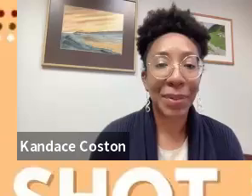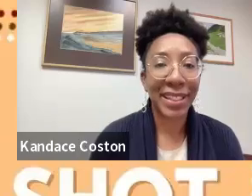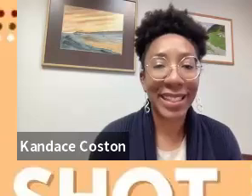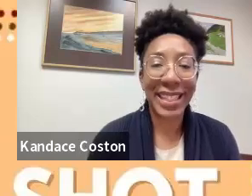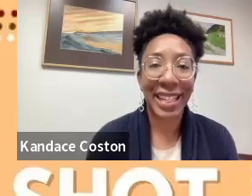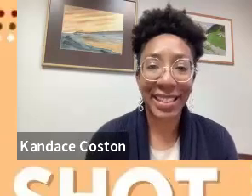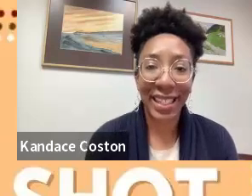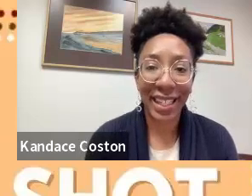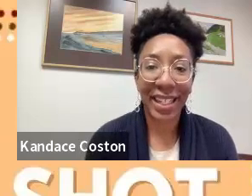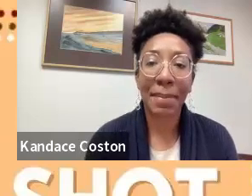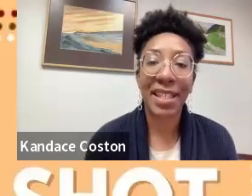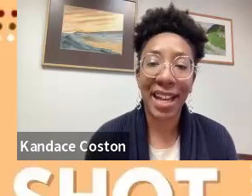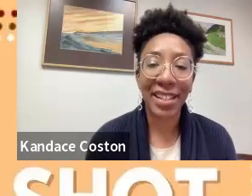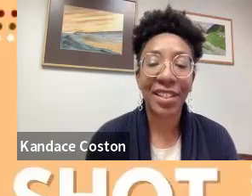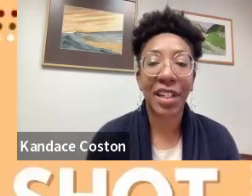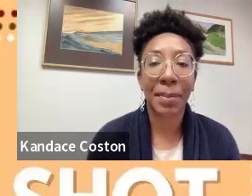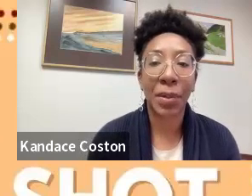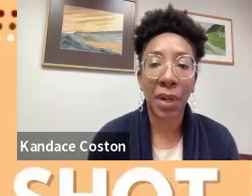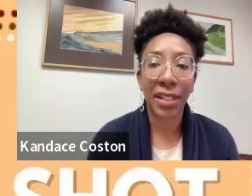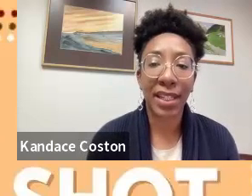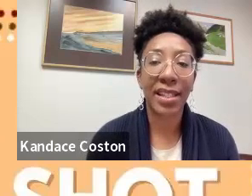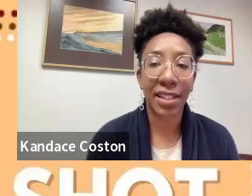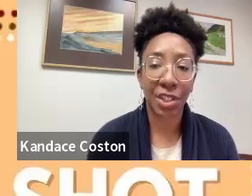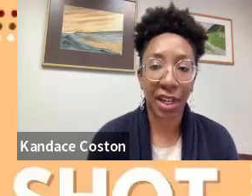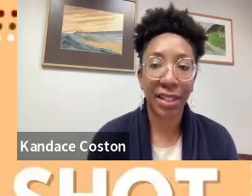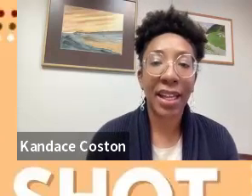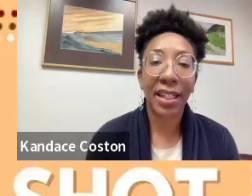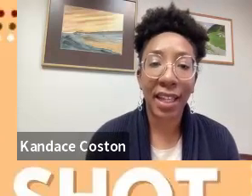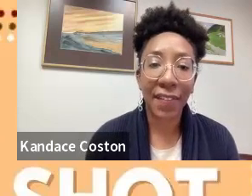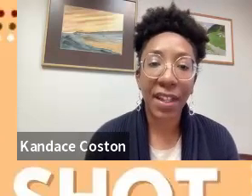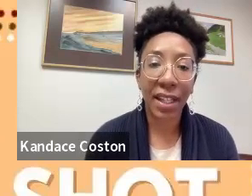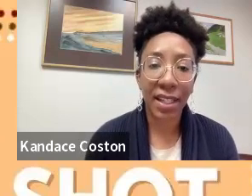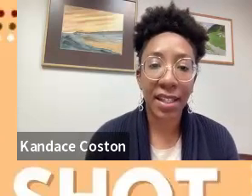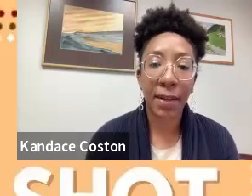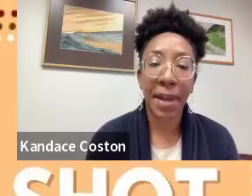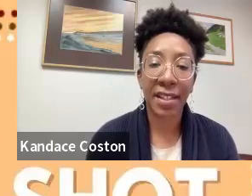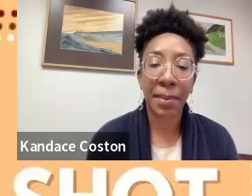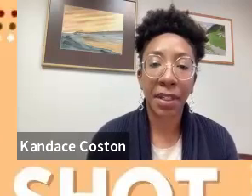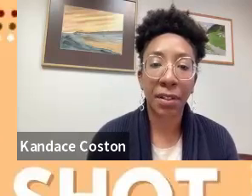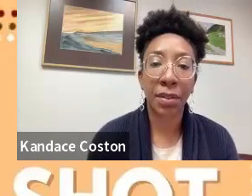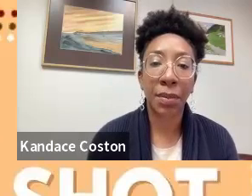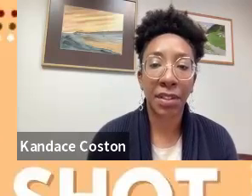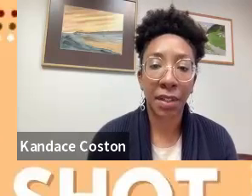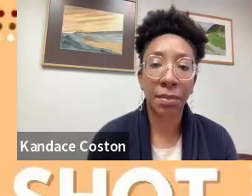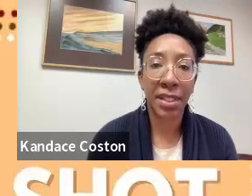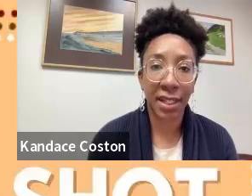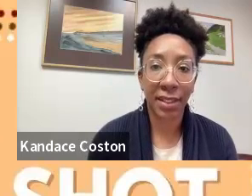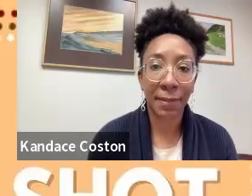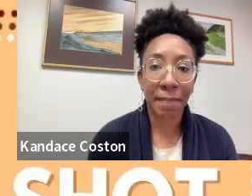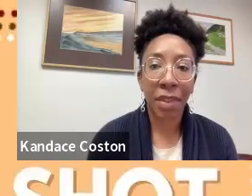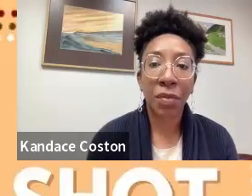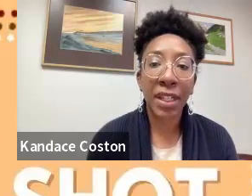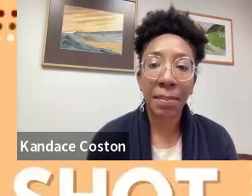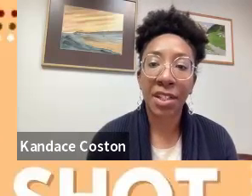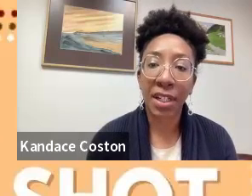Hi everyone, it's Candace again, and I'm excited to talk about Watt Takes His Shot, the life and legacy of basketball hero Wataru